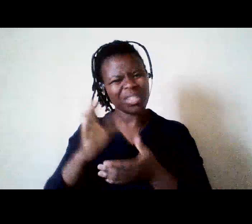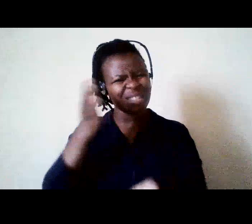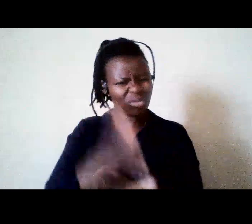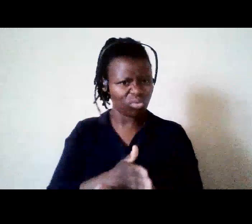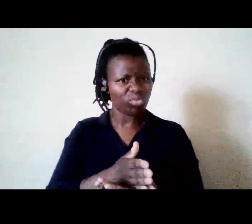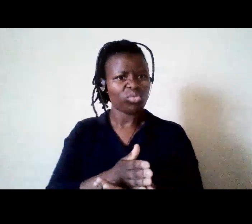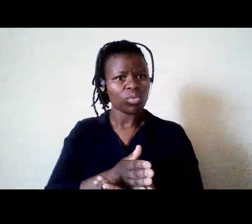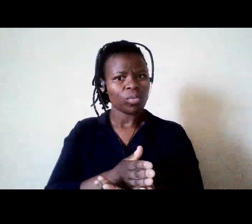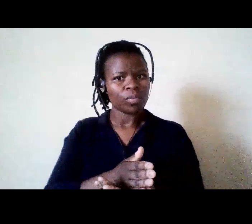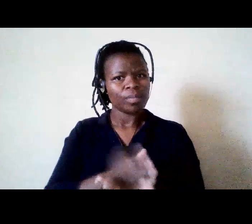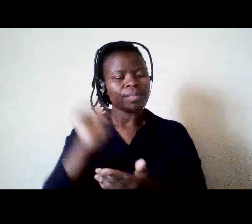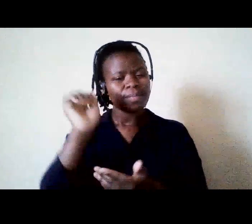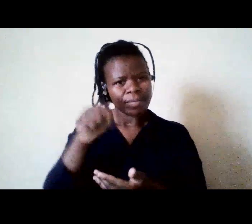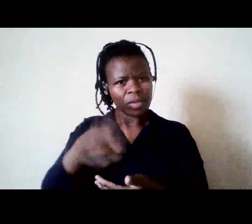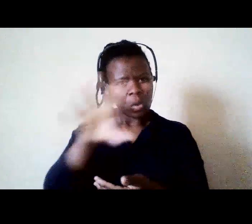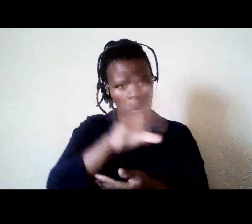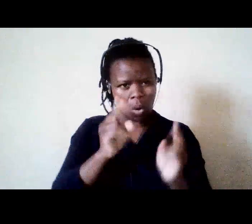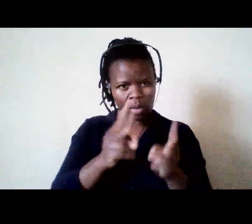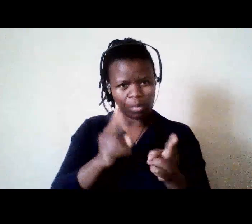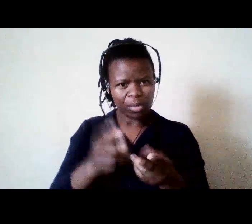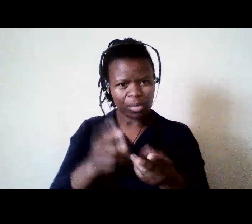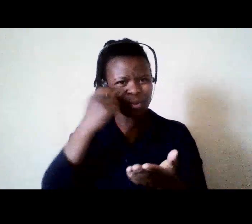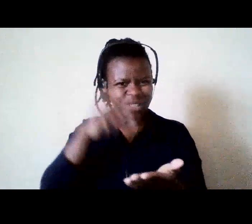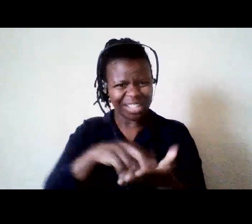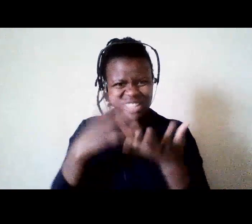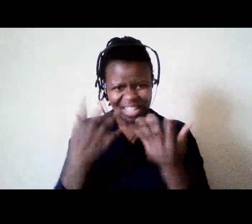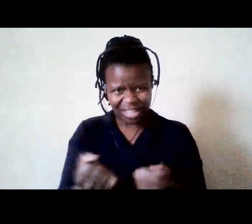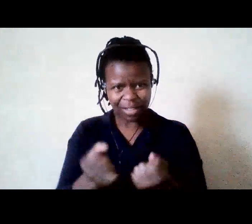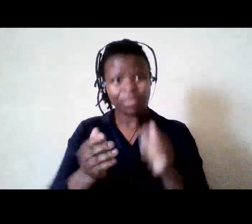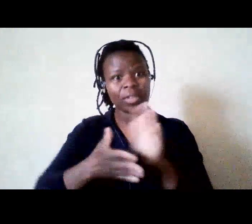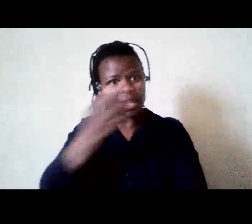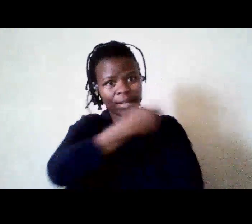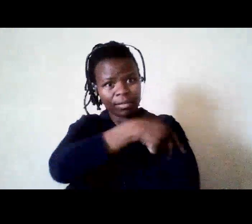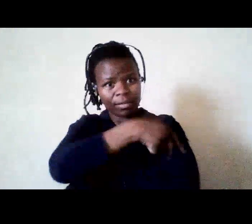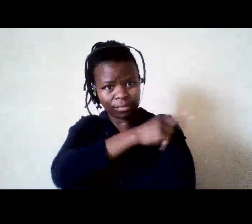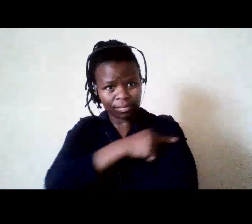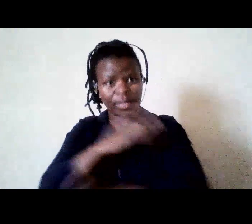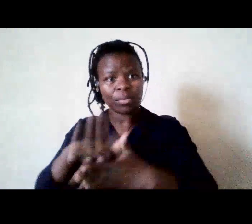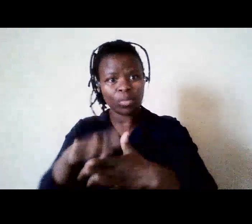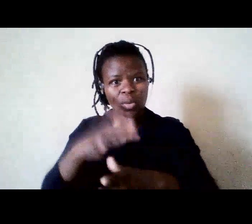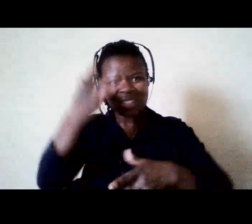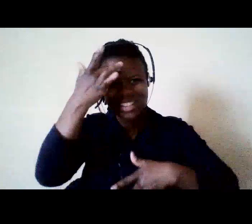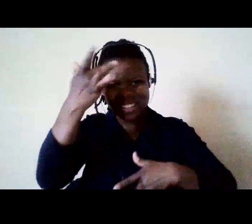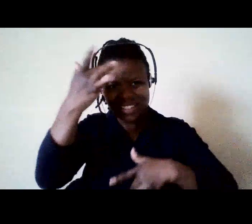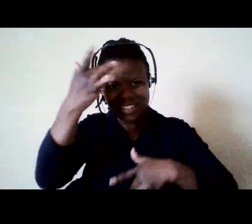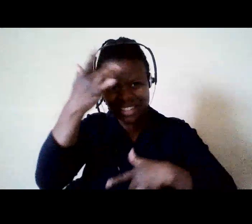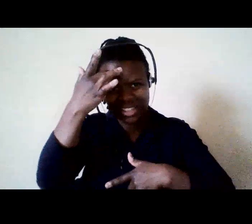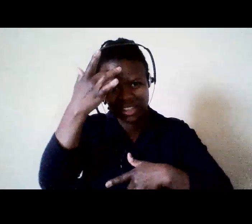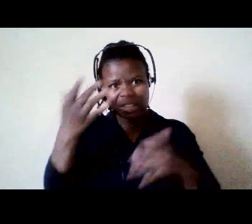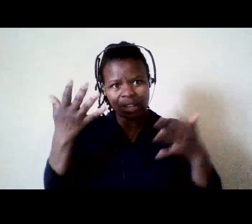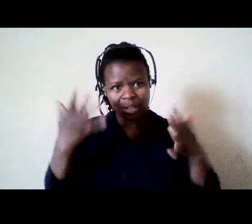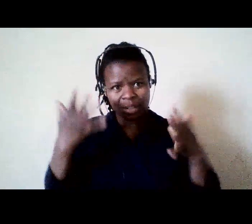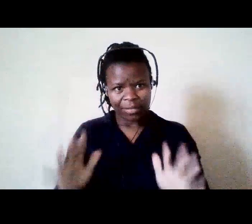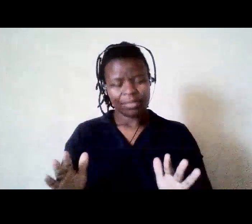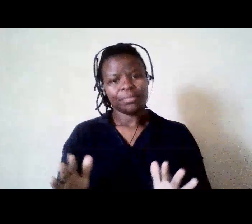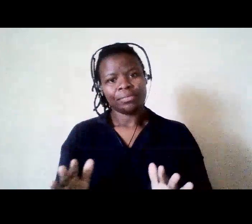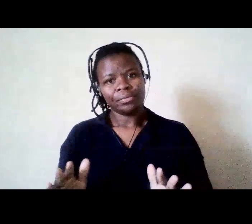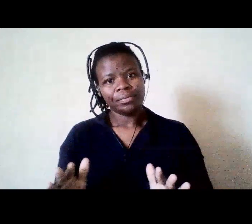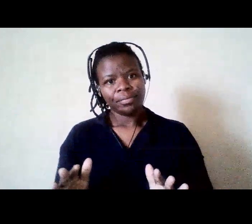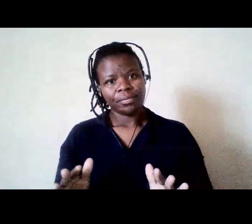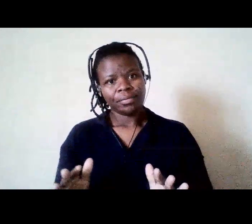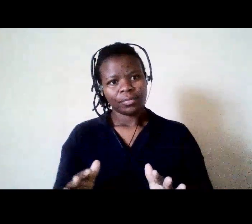I go to the hospital when I'm sick. You go to the hospital when you're sick, if you need this or that, you need the doctor. So same thing with people with disabilities. If there's a challenge